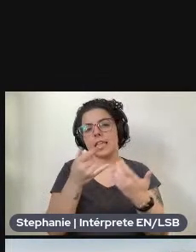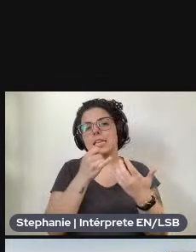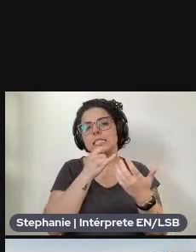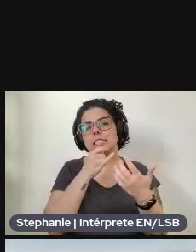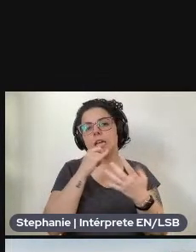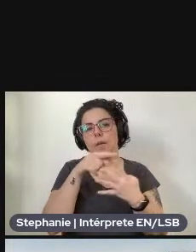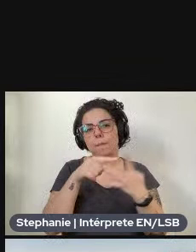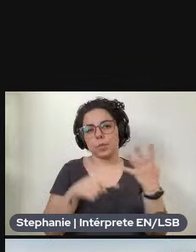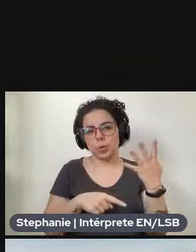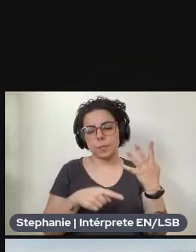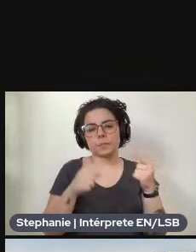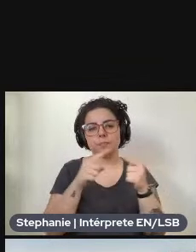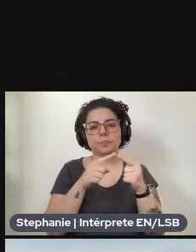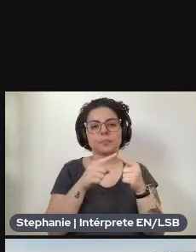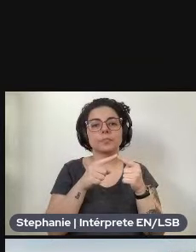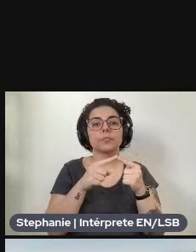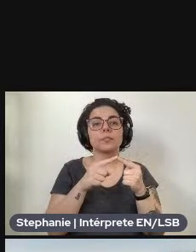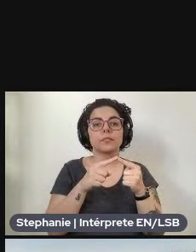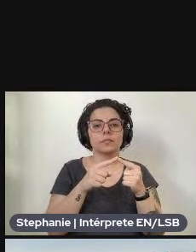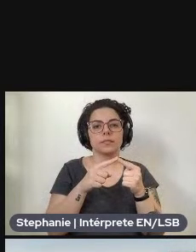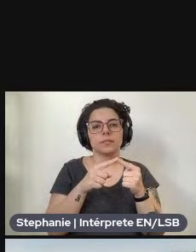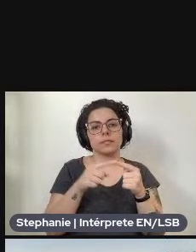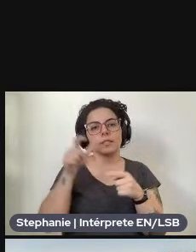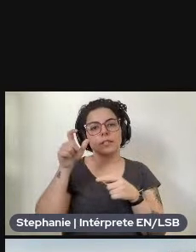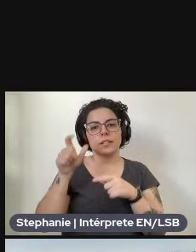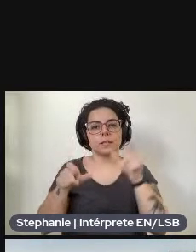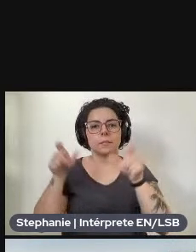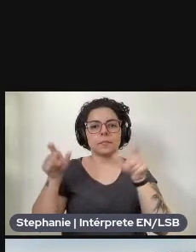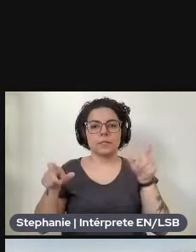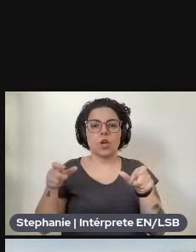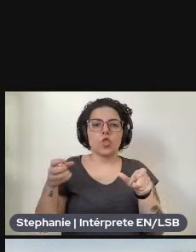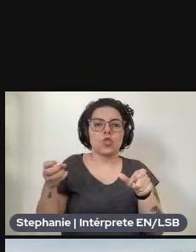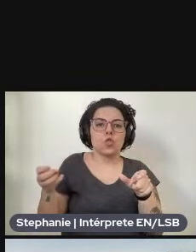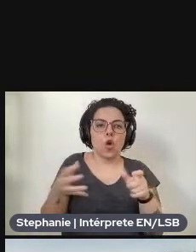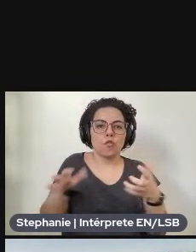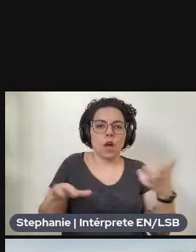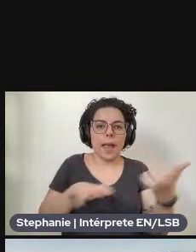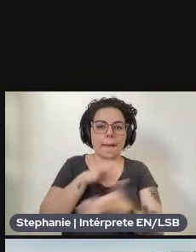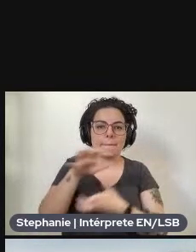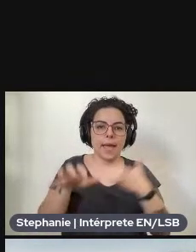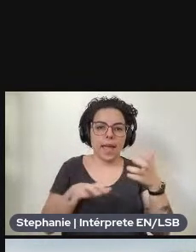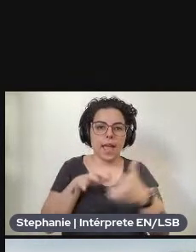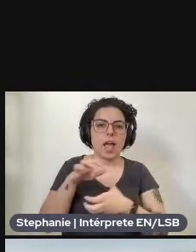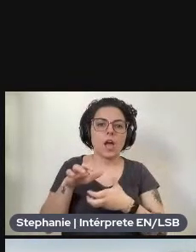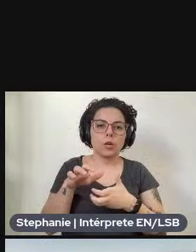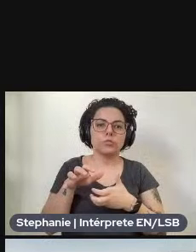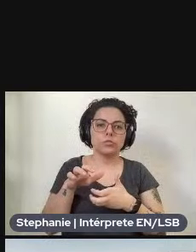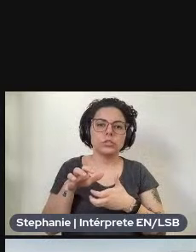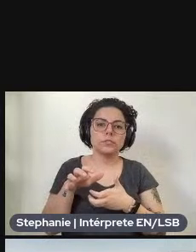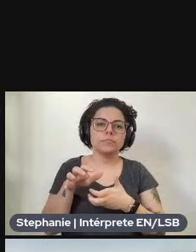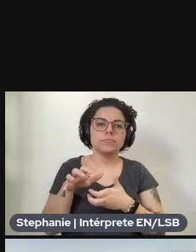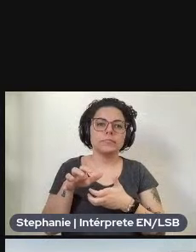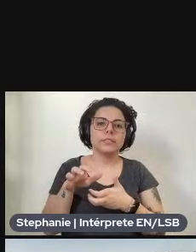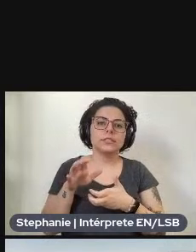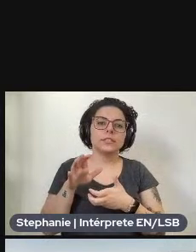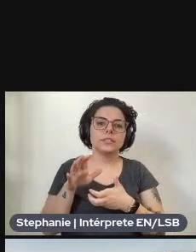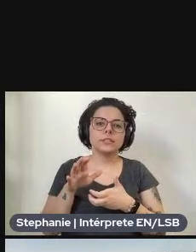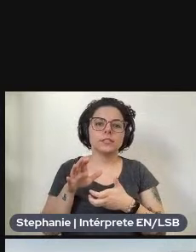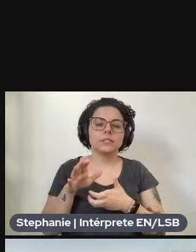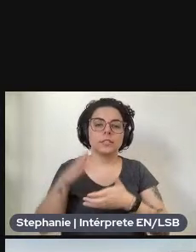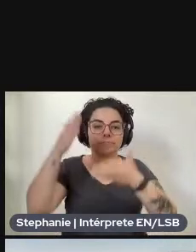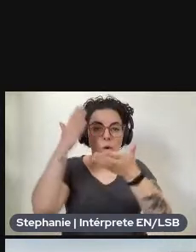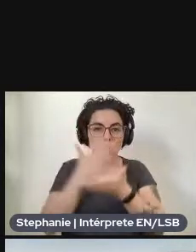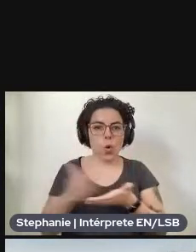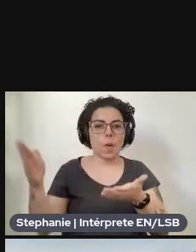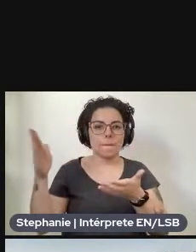A, los nuevos rebeldes se arrojaron a atacar. So literally, the new rebels, they started